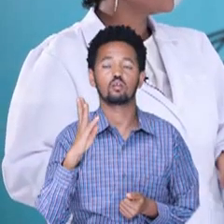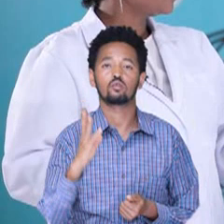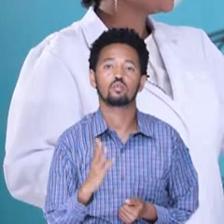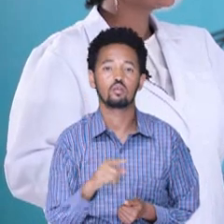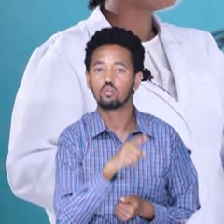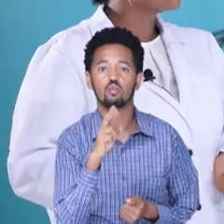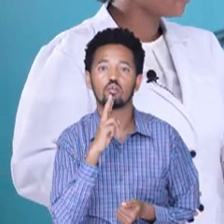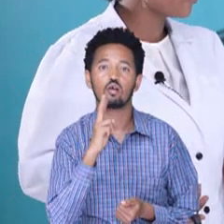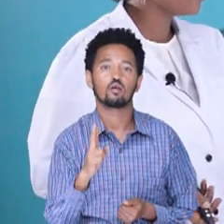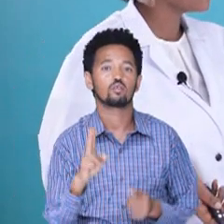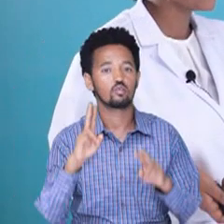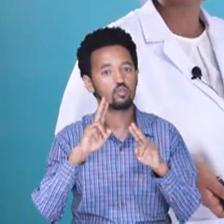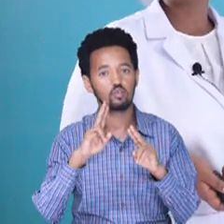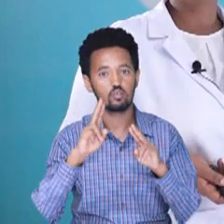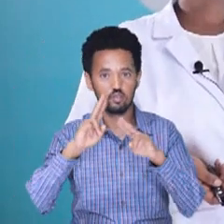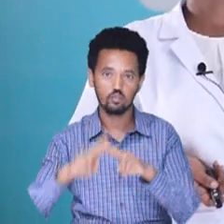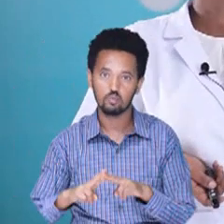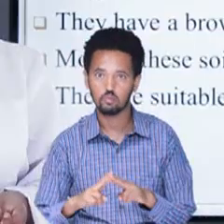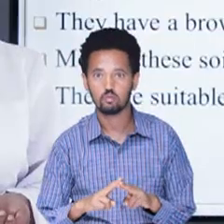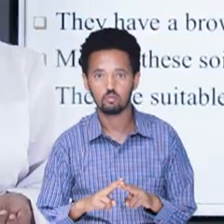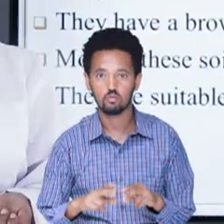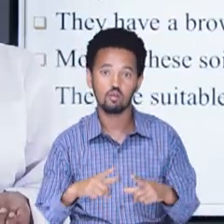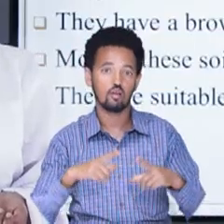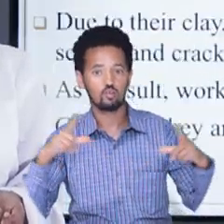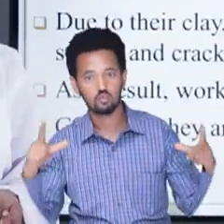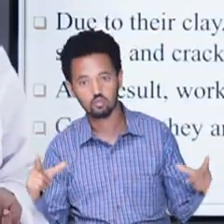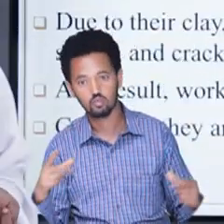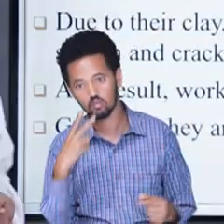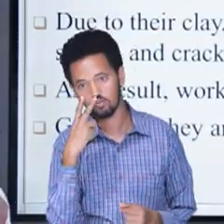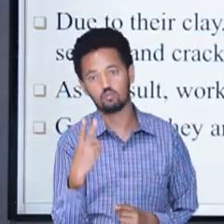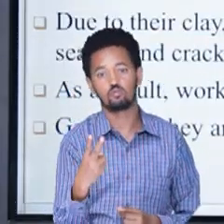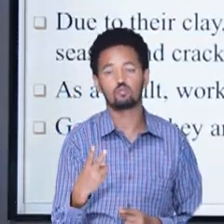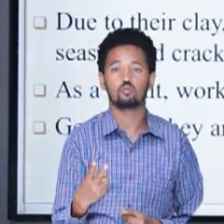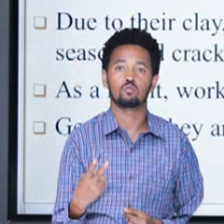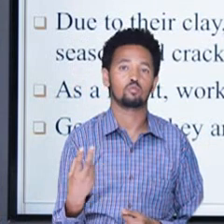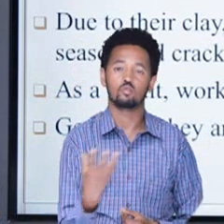are suitable for large-scale irrigation.